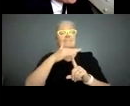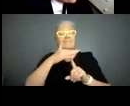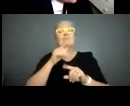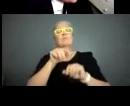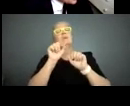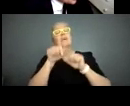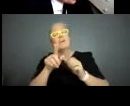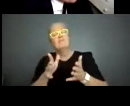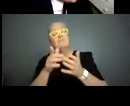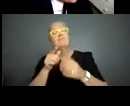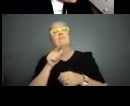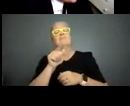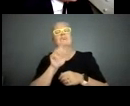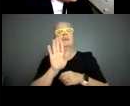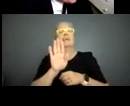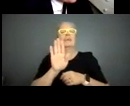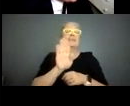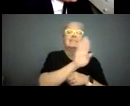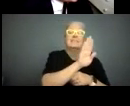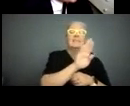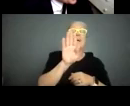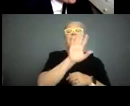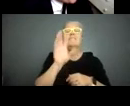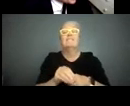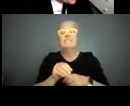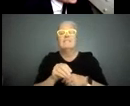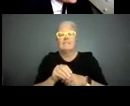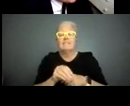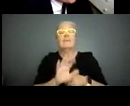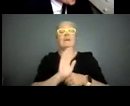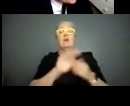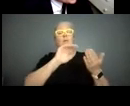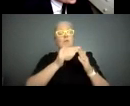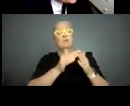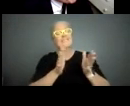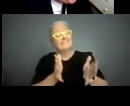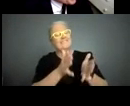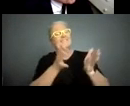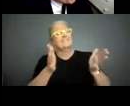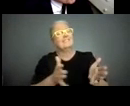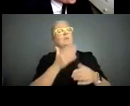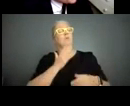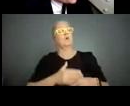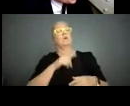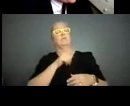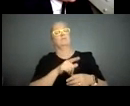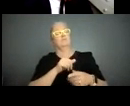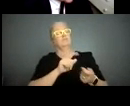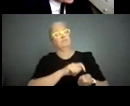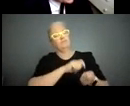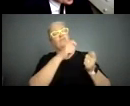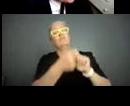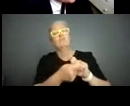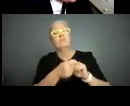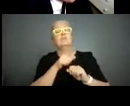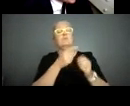East Africa of the local community being mobilized to, one, change the built fabric of the school,